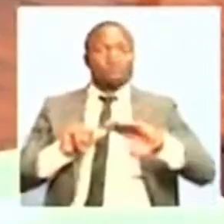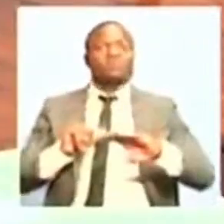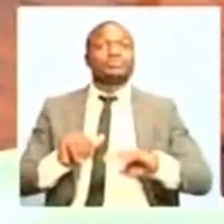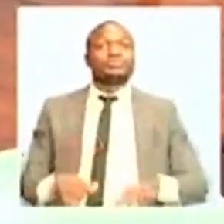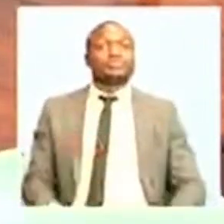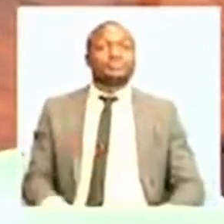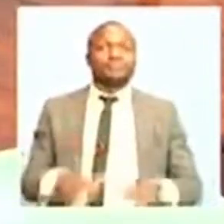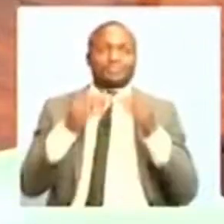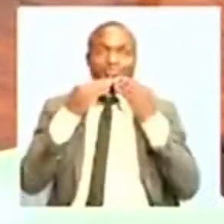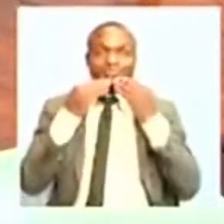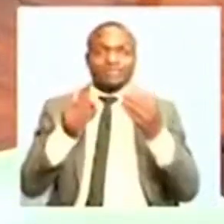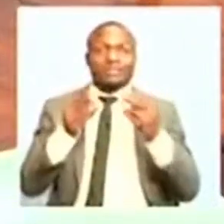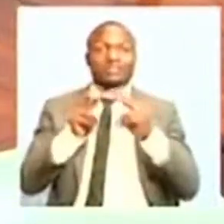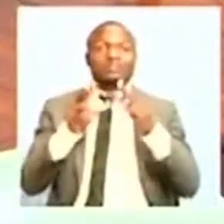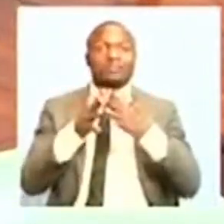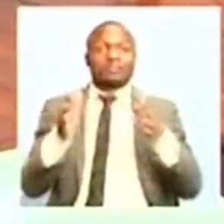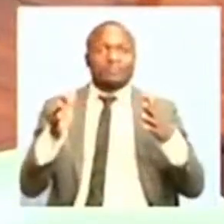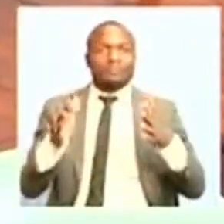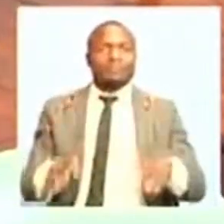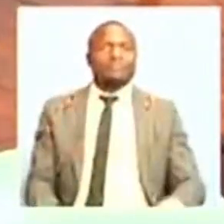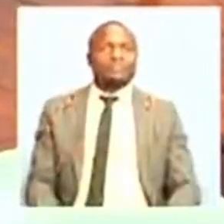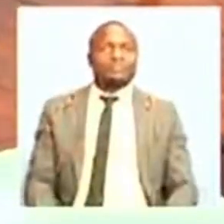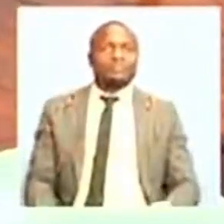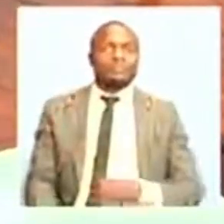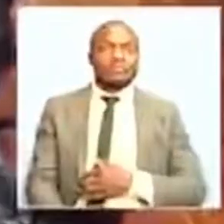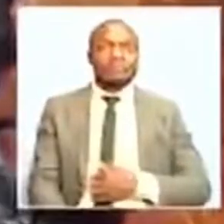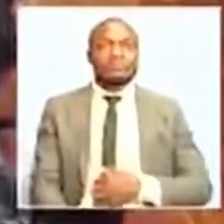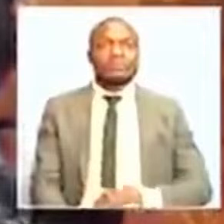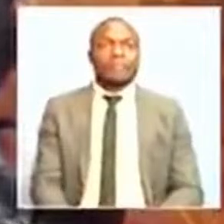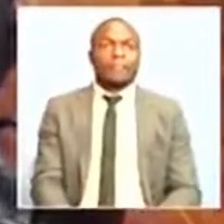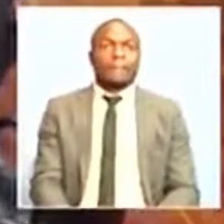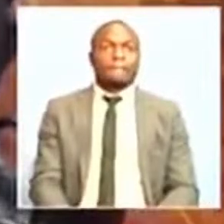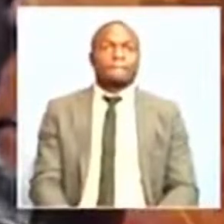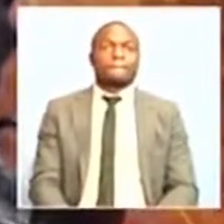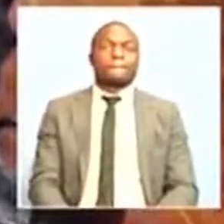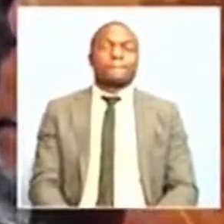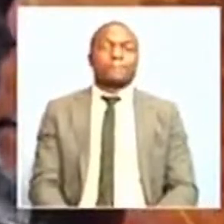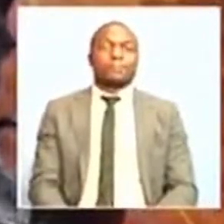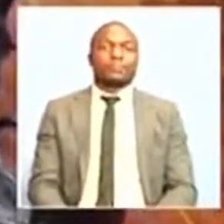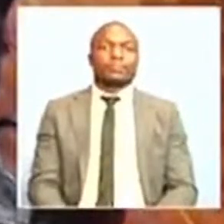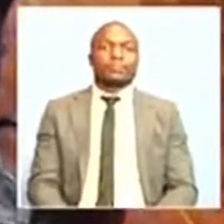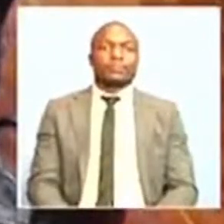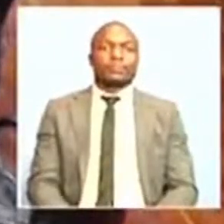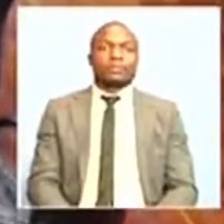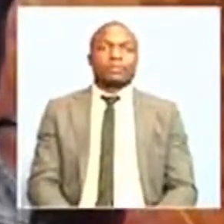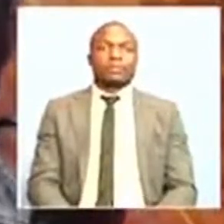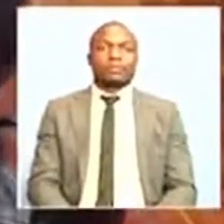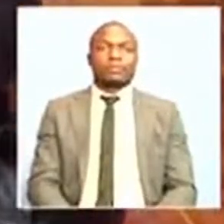Thank you very much.